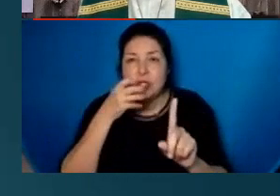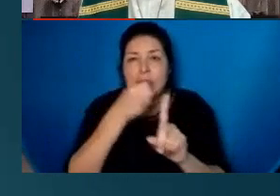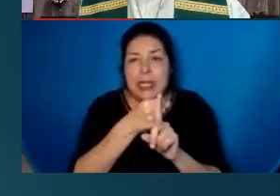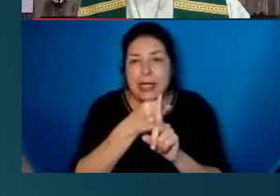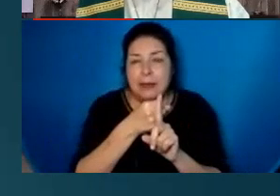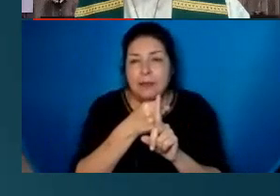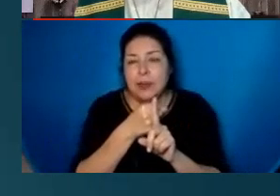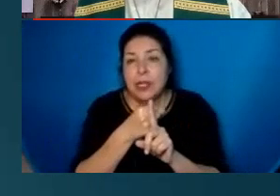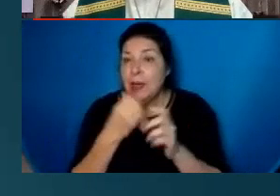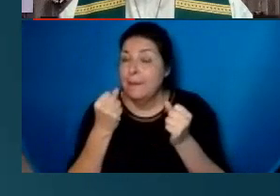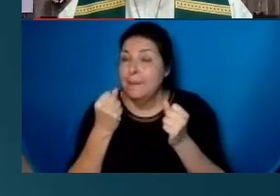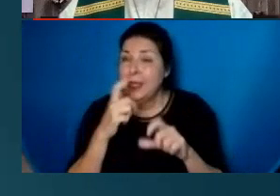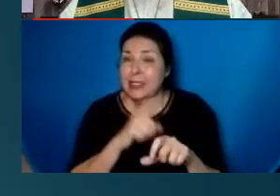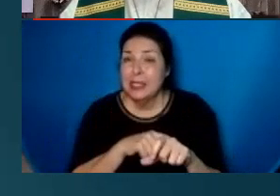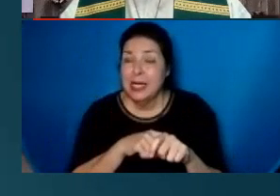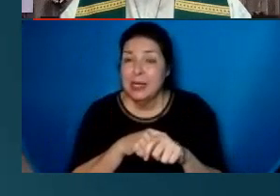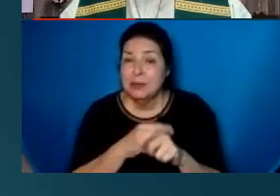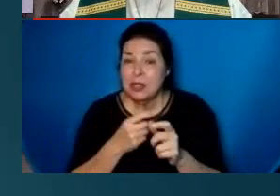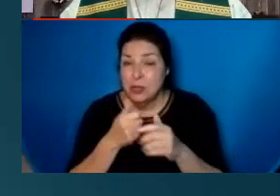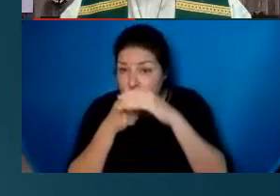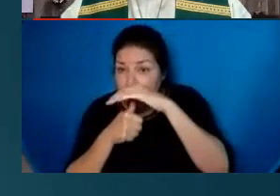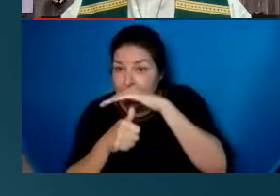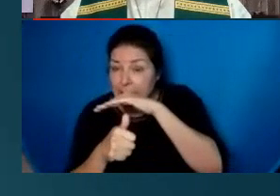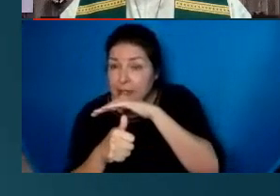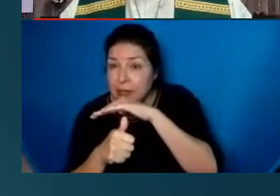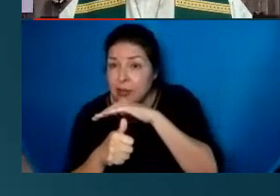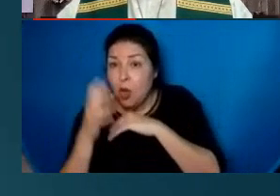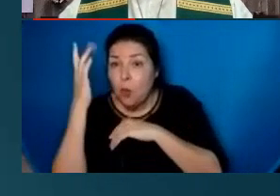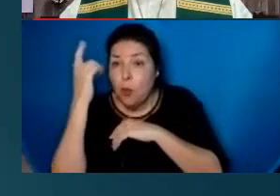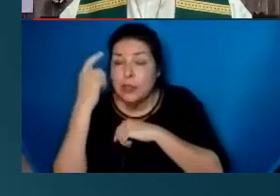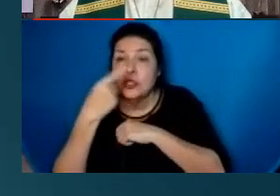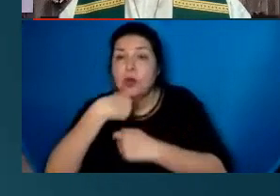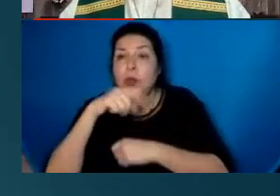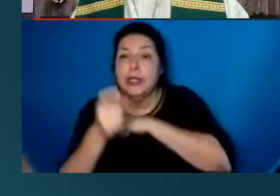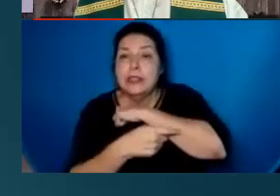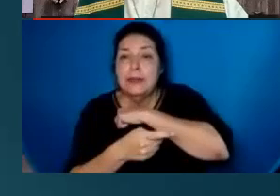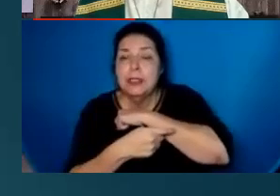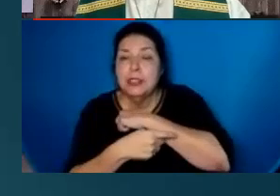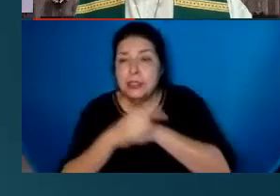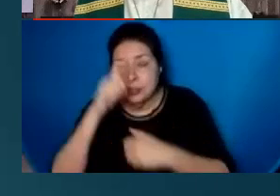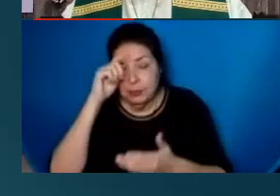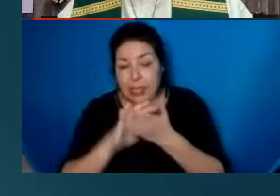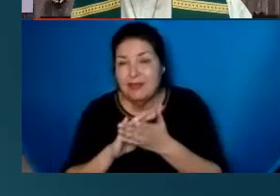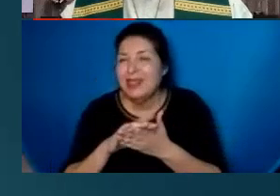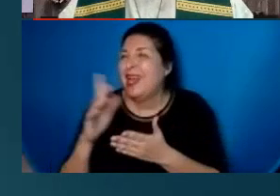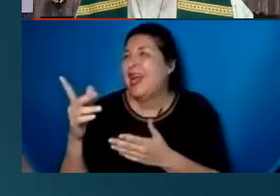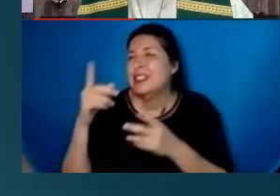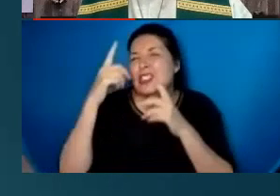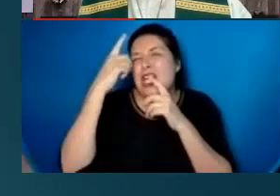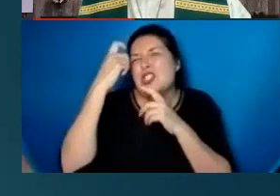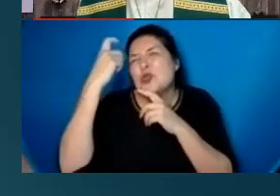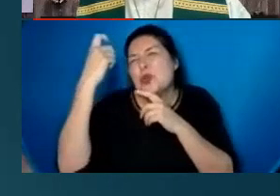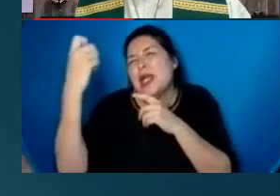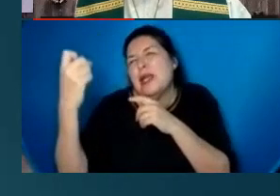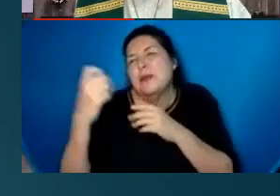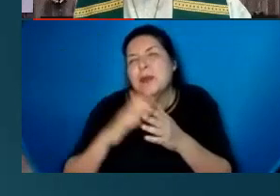work undercover so that we will be tempted to believe that they're a fairy tale dream dreamed up by